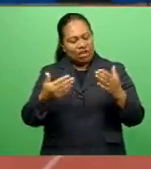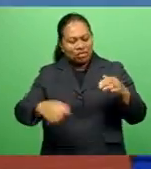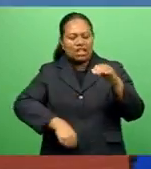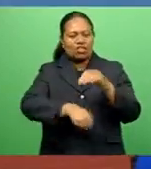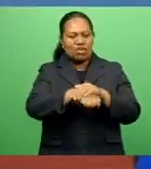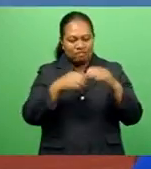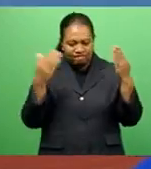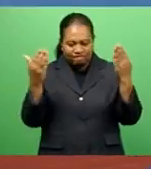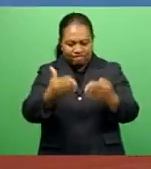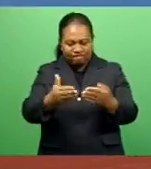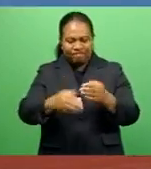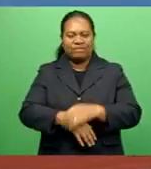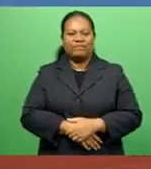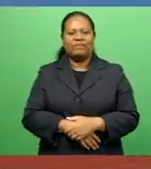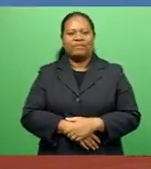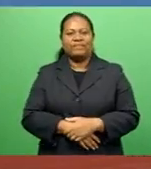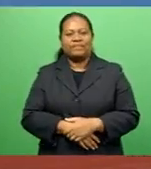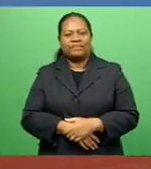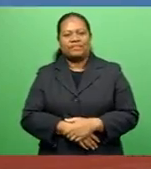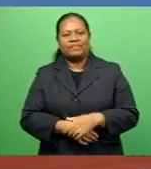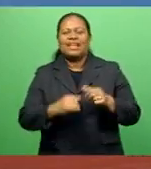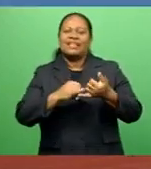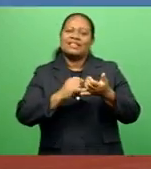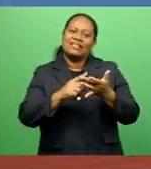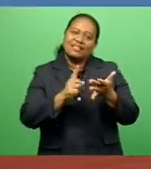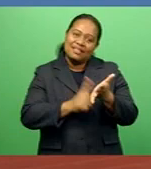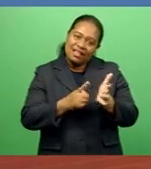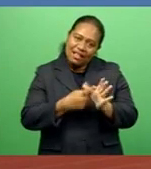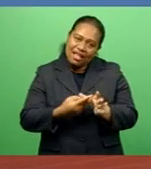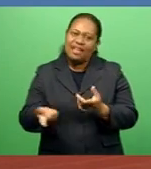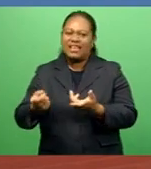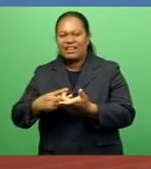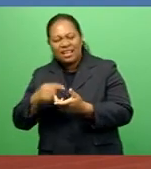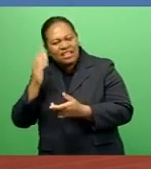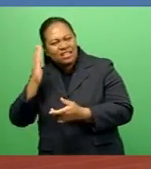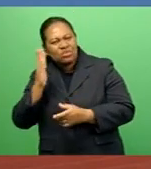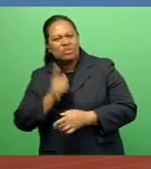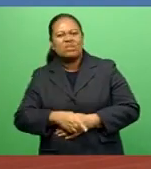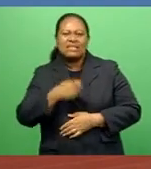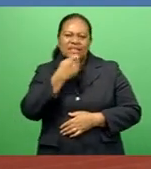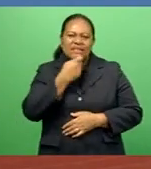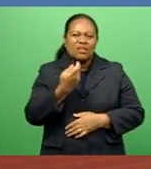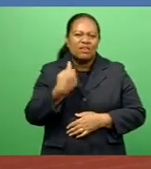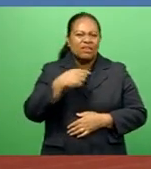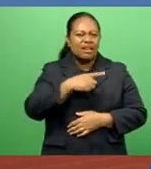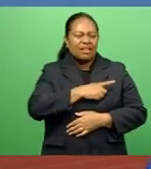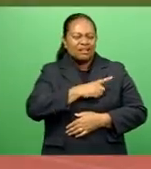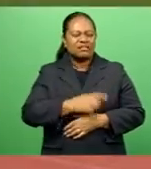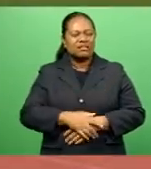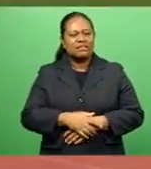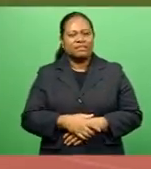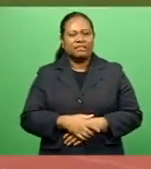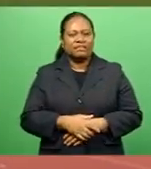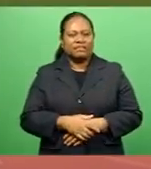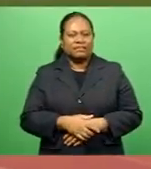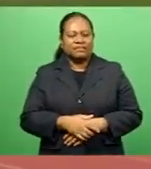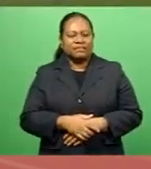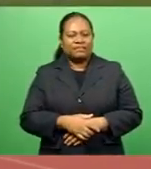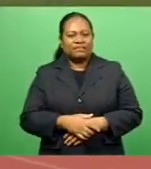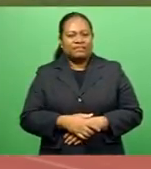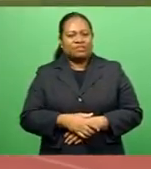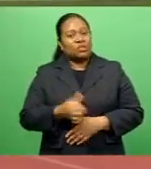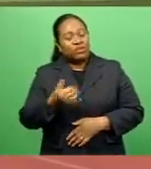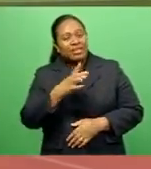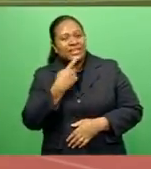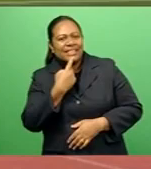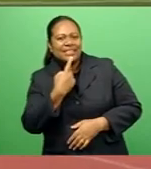priority. In terms of Sila and other schools, we are minority, but we are not losing hope. As I've said,